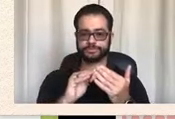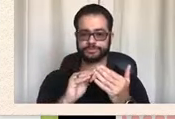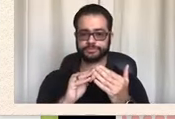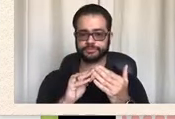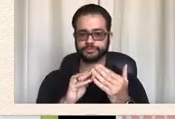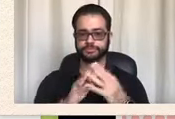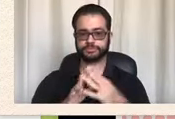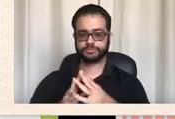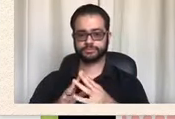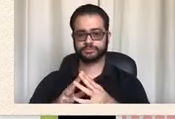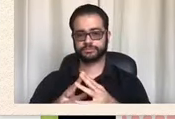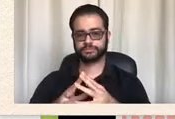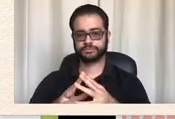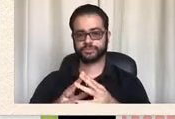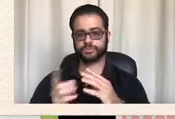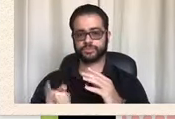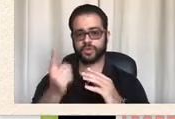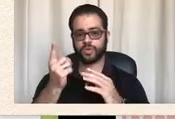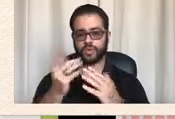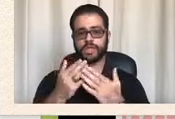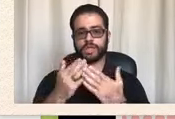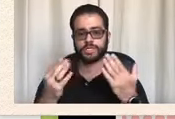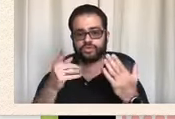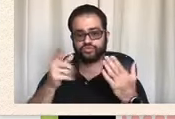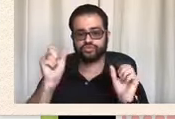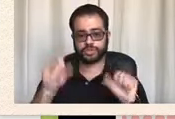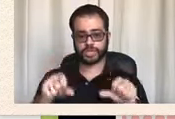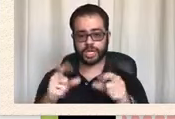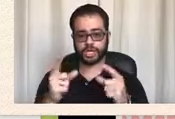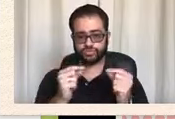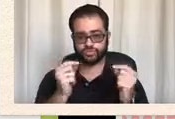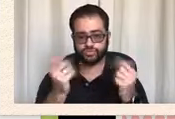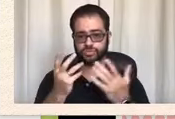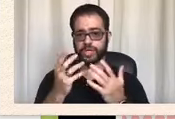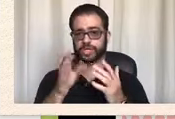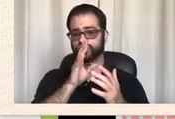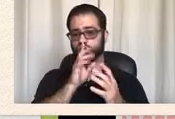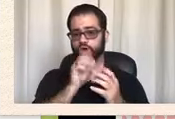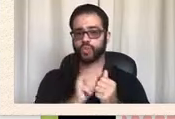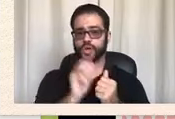And one of the things that you can do is talk to your group about